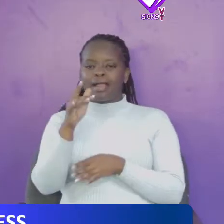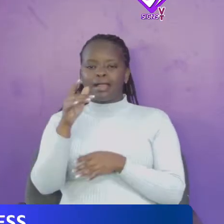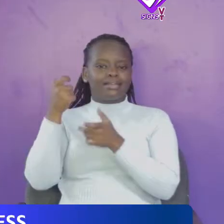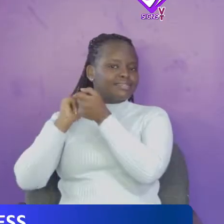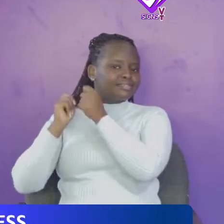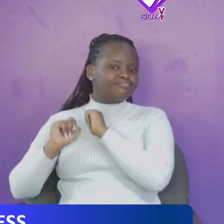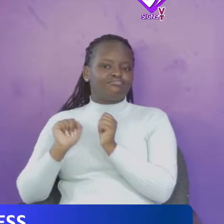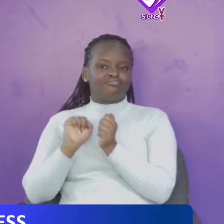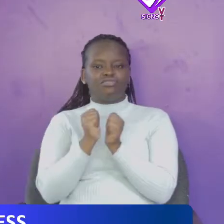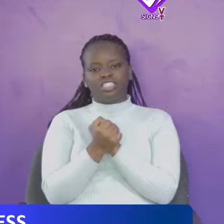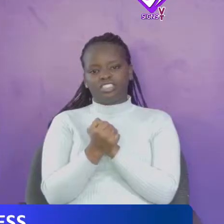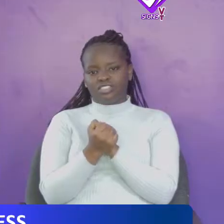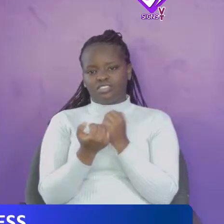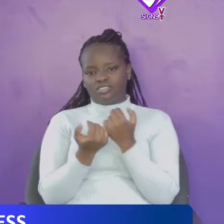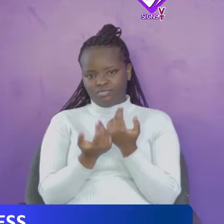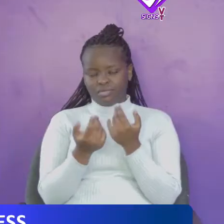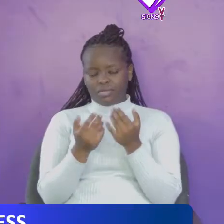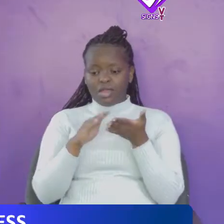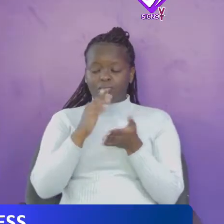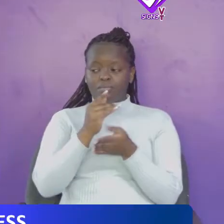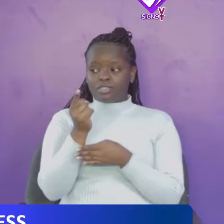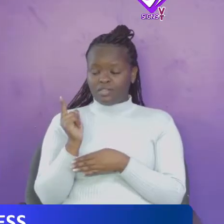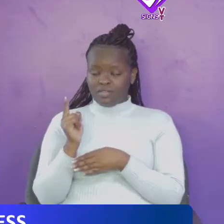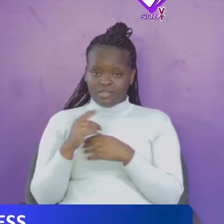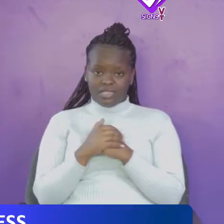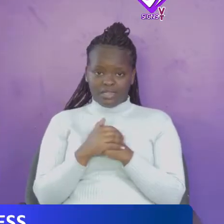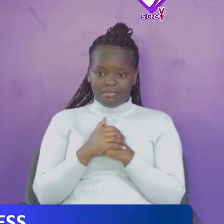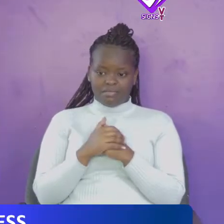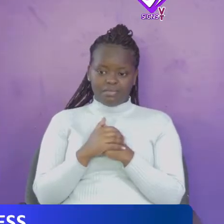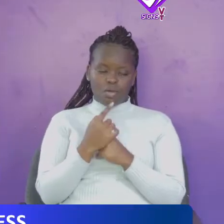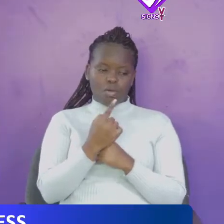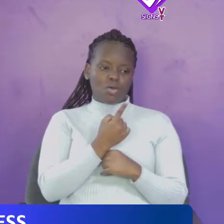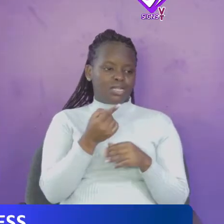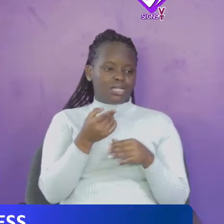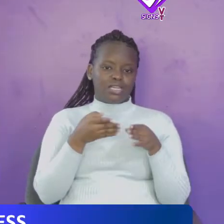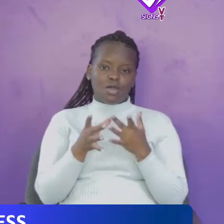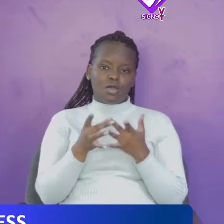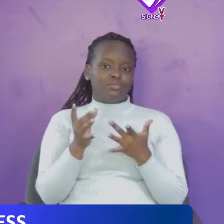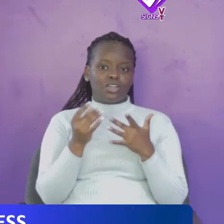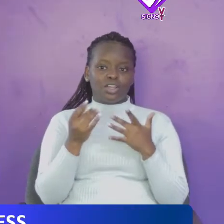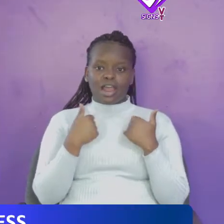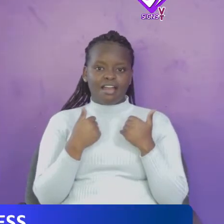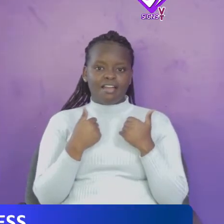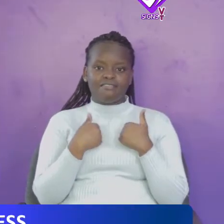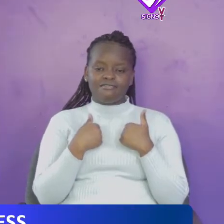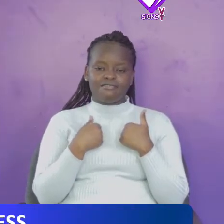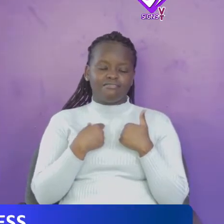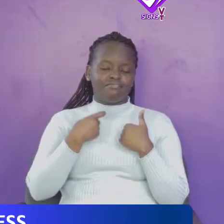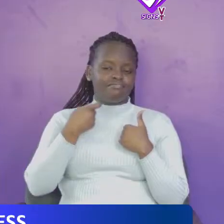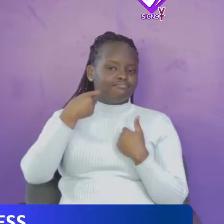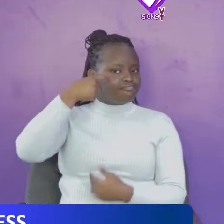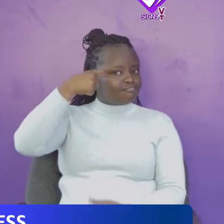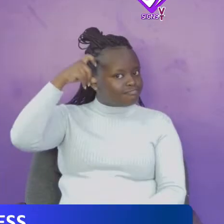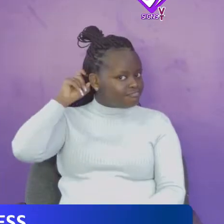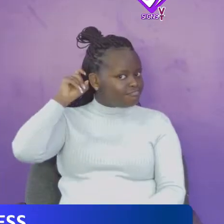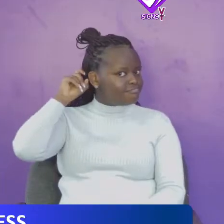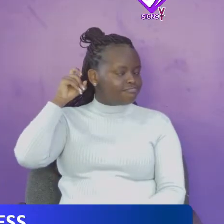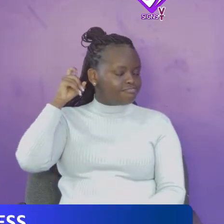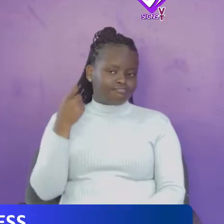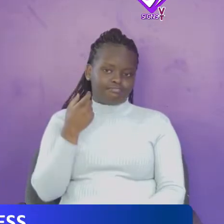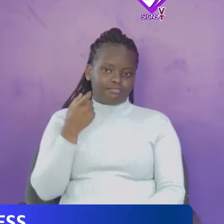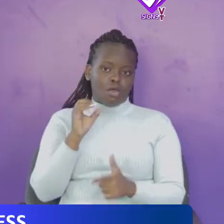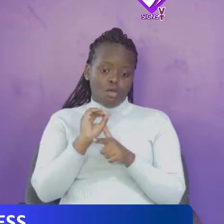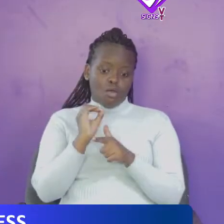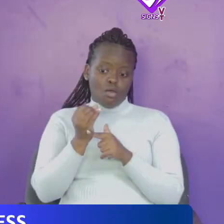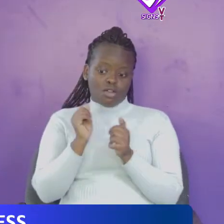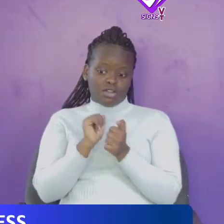their hair. Change their hairstyle. So most of them, the only option they have is to change